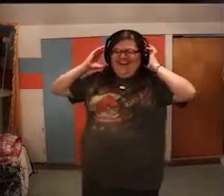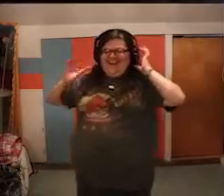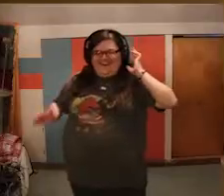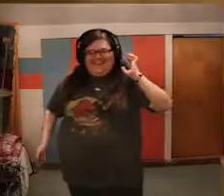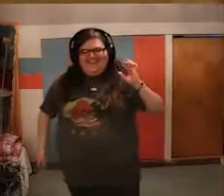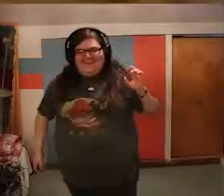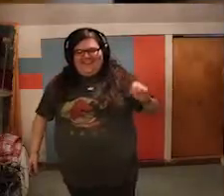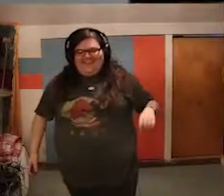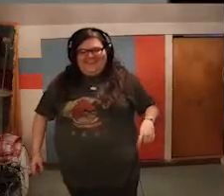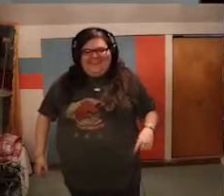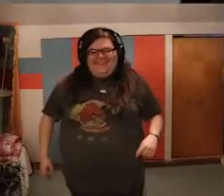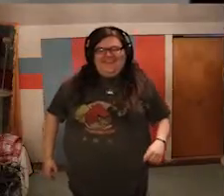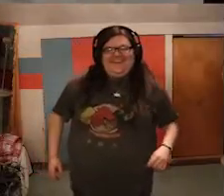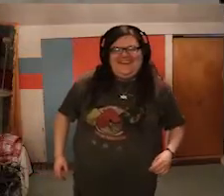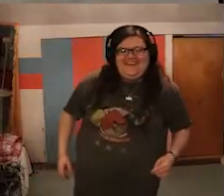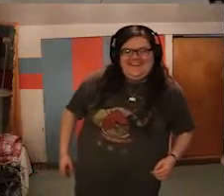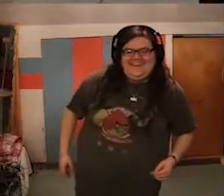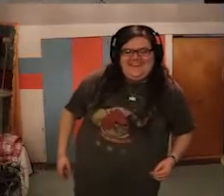I didn't mean that. No. Set it up.